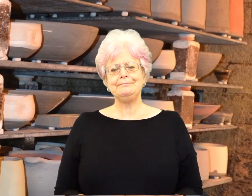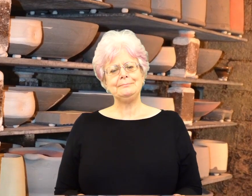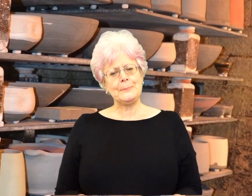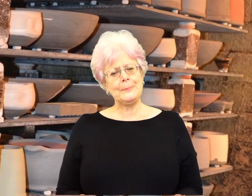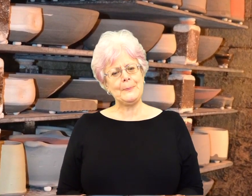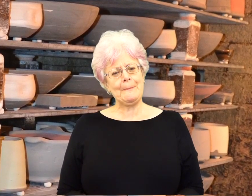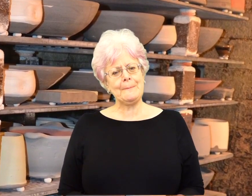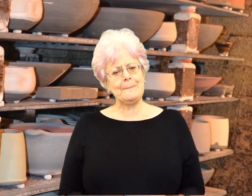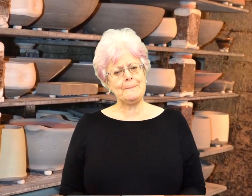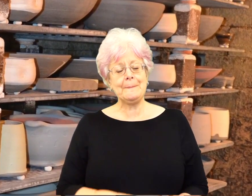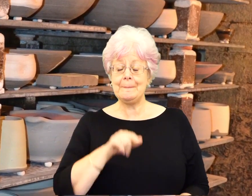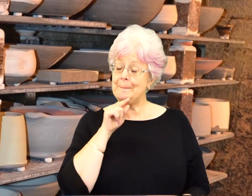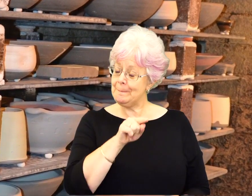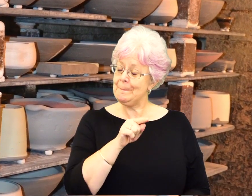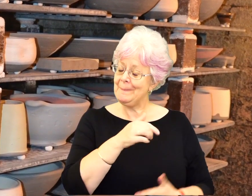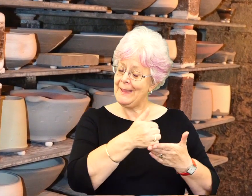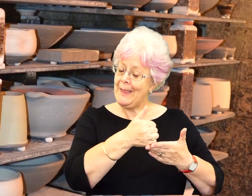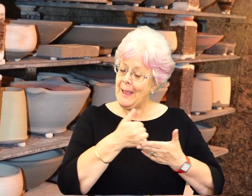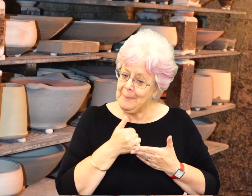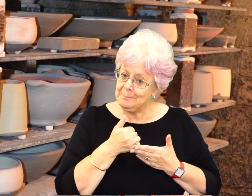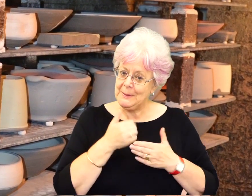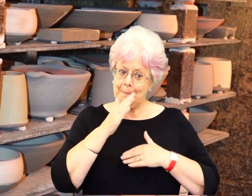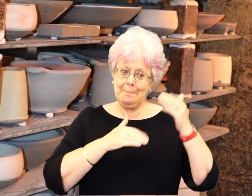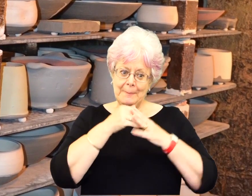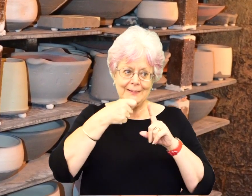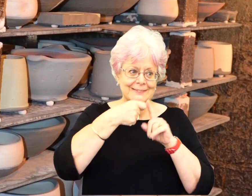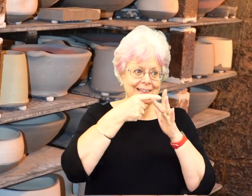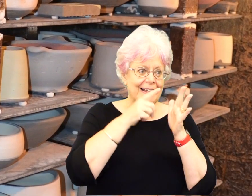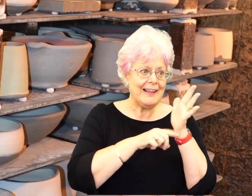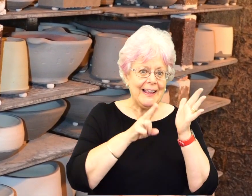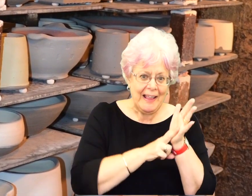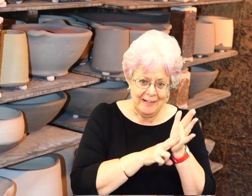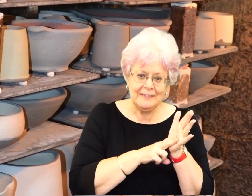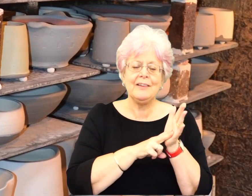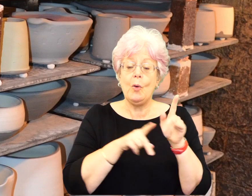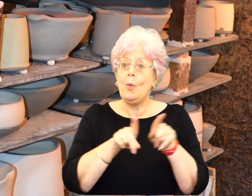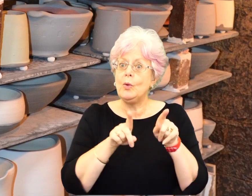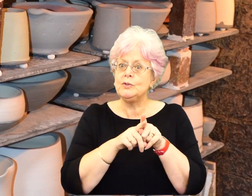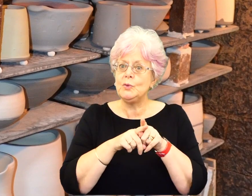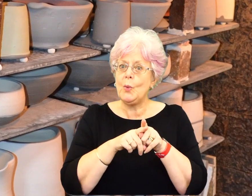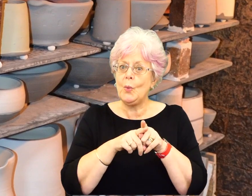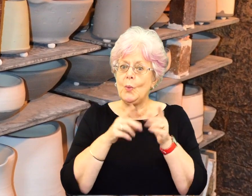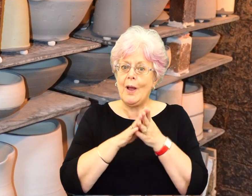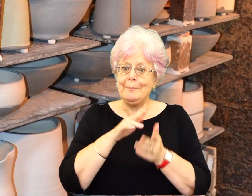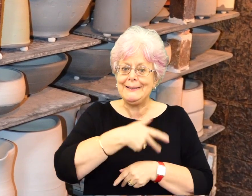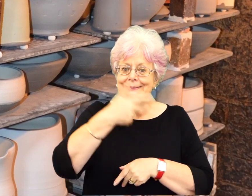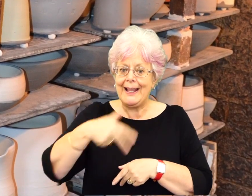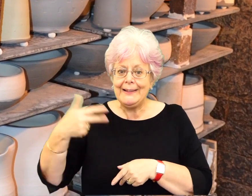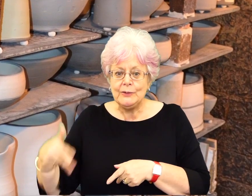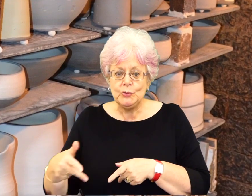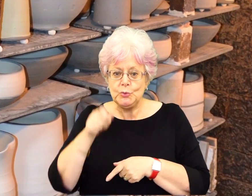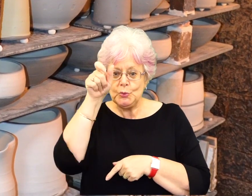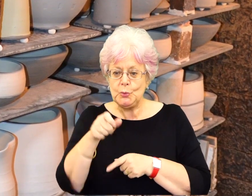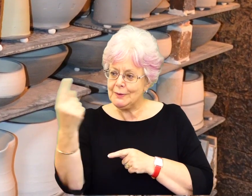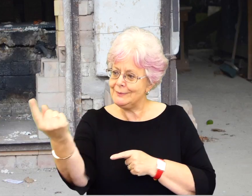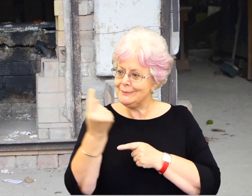person, and helped me to build the kiln, along with this Danish student who happened to want some work that summer.